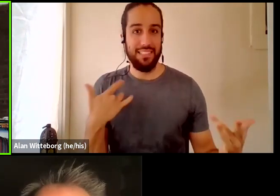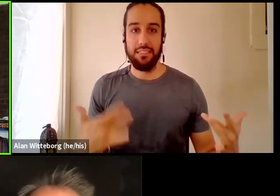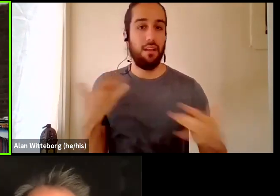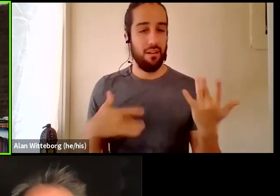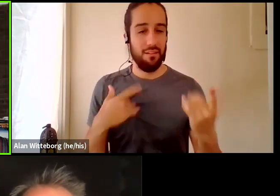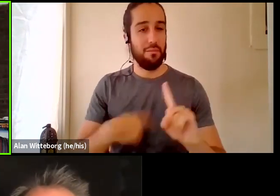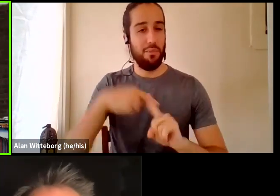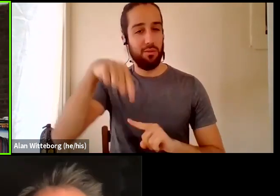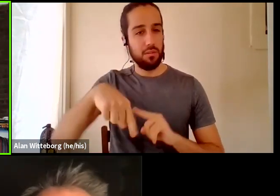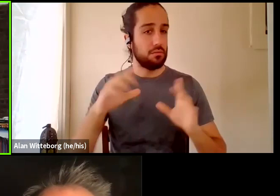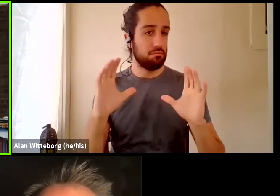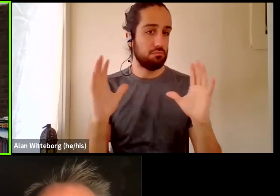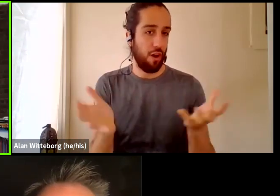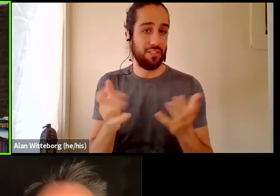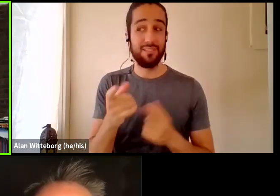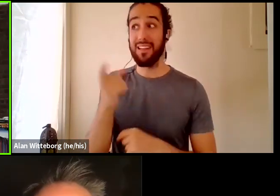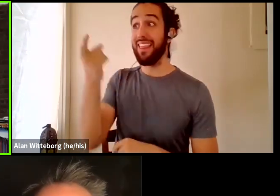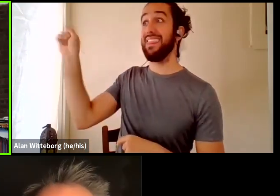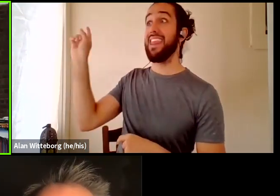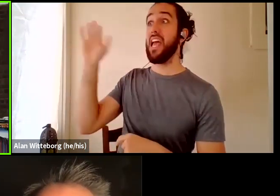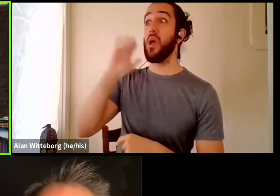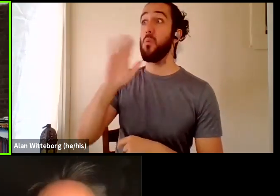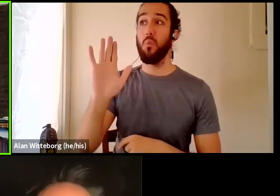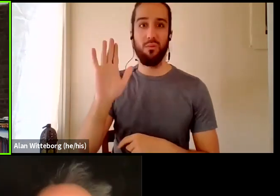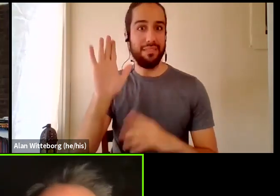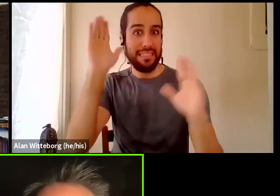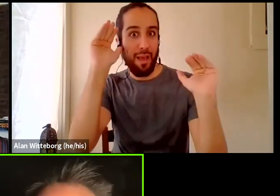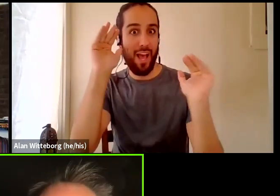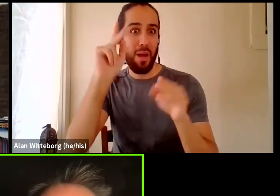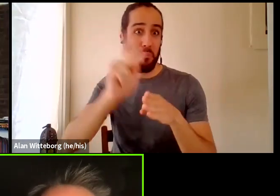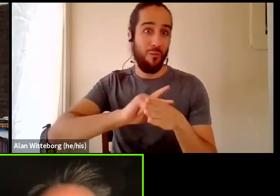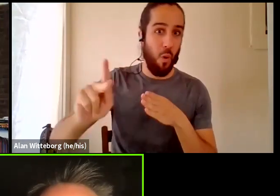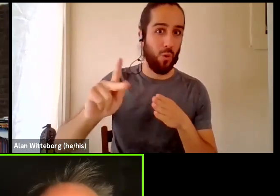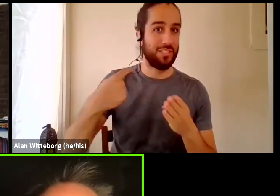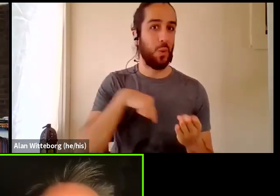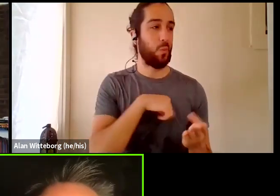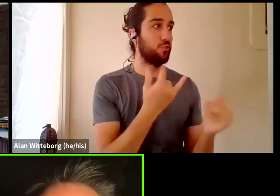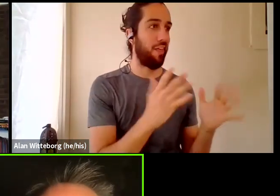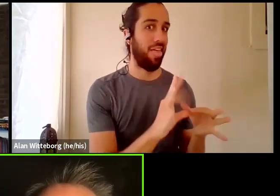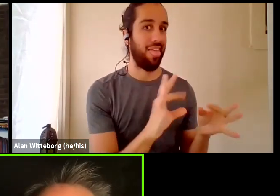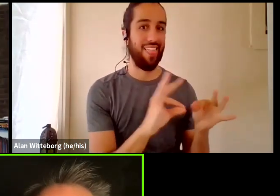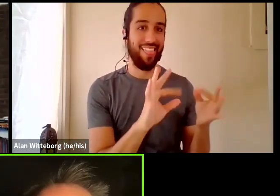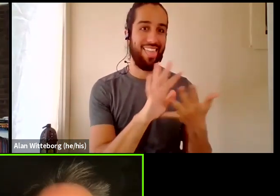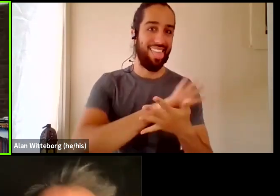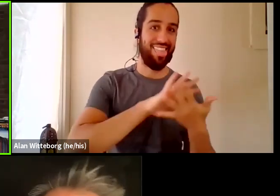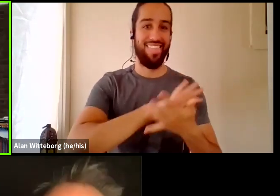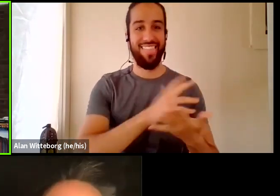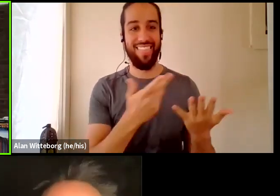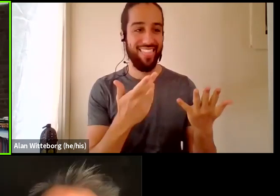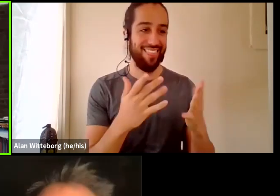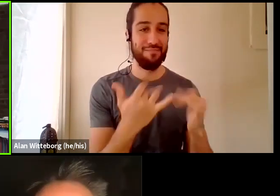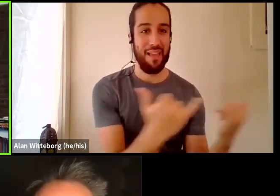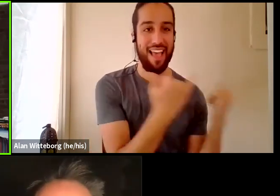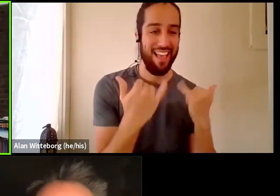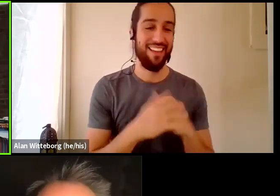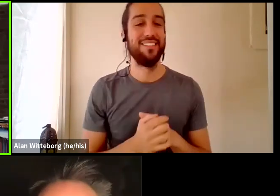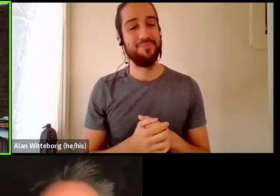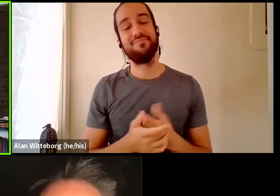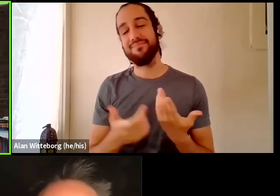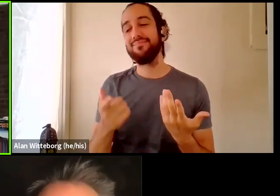Yeah, because they're going to be expecting pros and they're just going to get chisme, right? That's all. Yeah, definitely. We're all gossip. These are our late night calls you're all invited into.